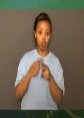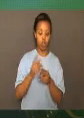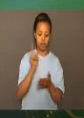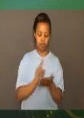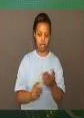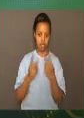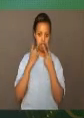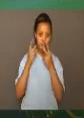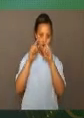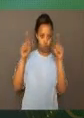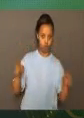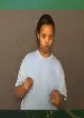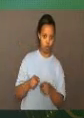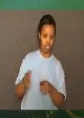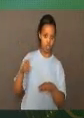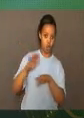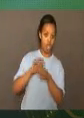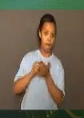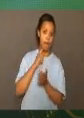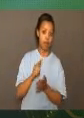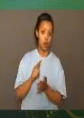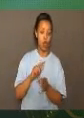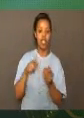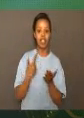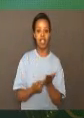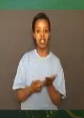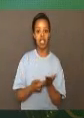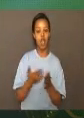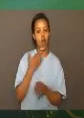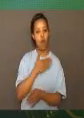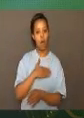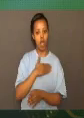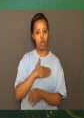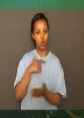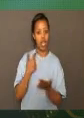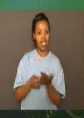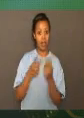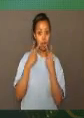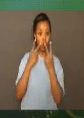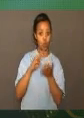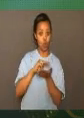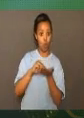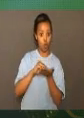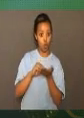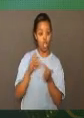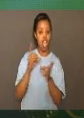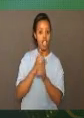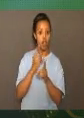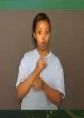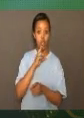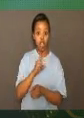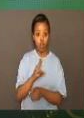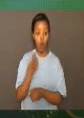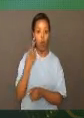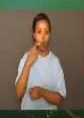on screen. Please determine if the molecules are organic